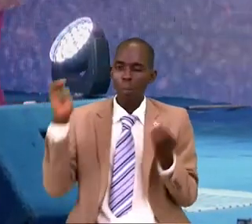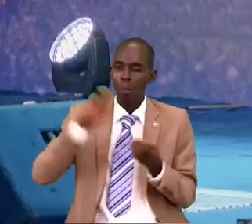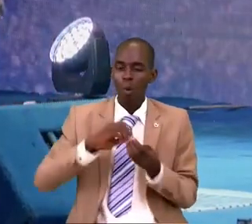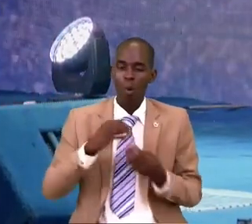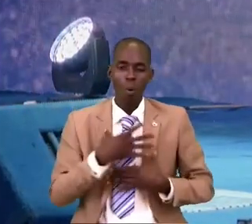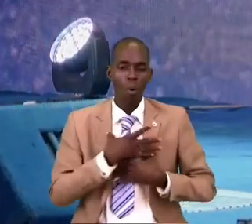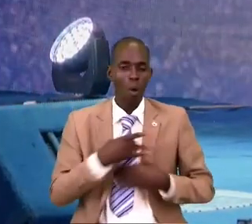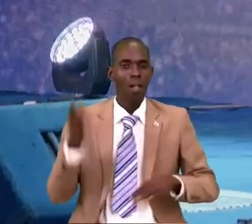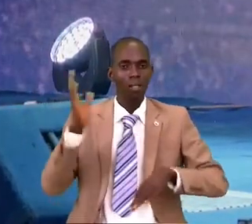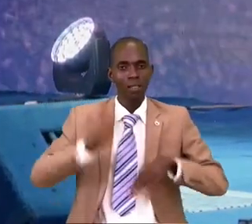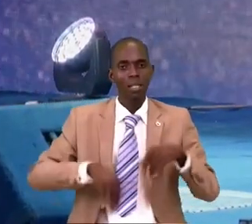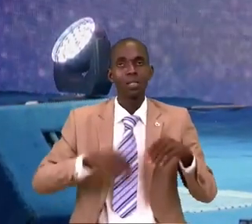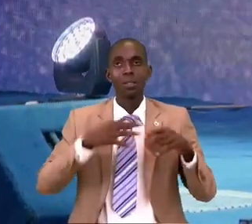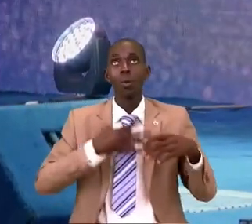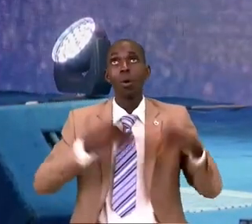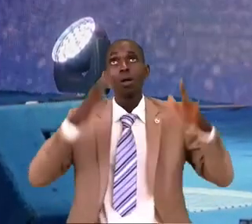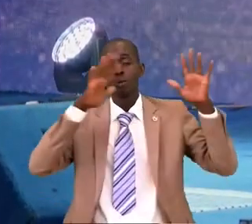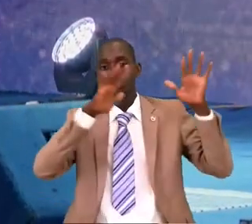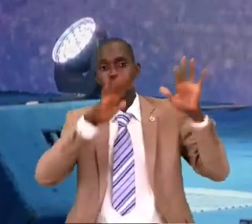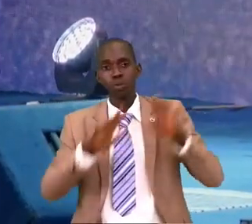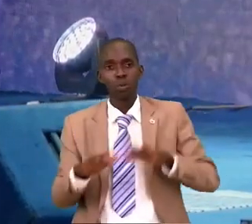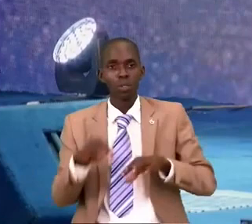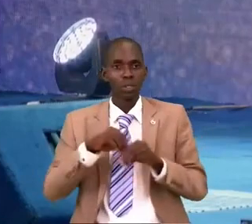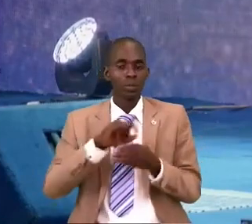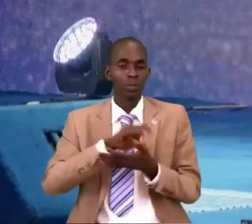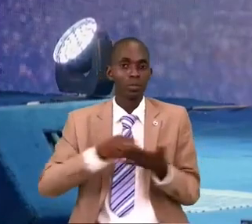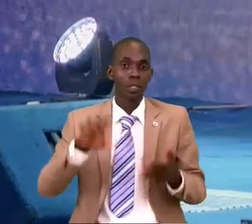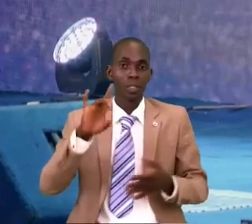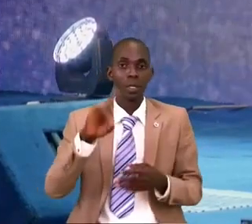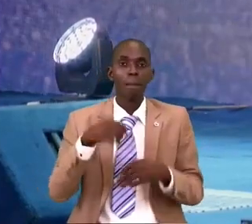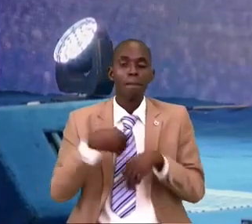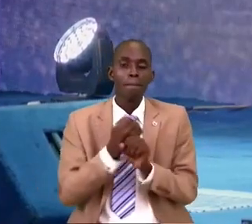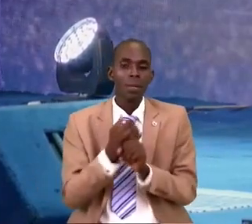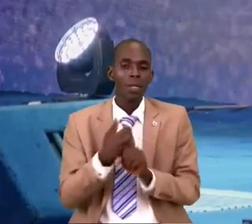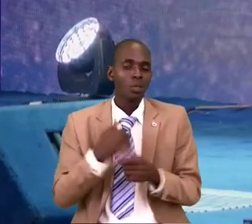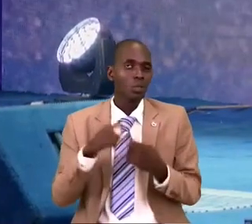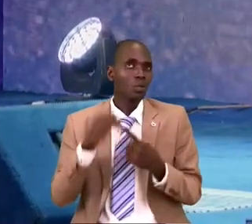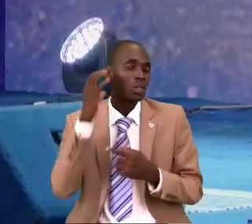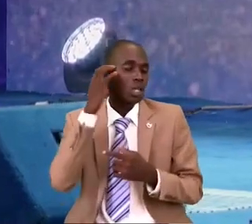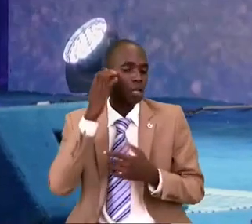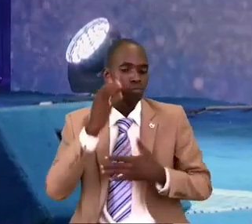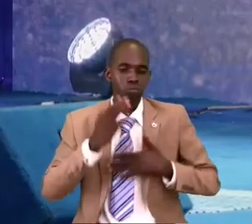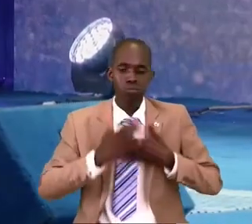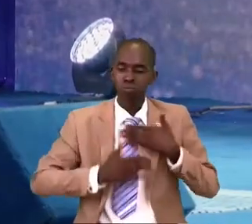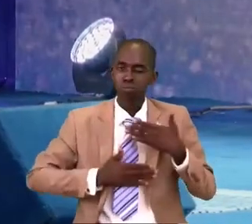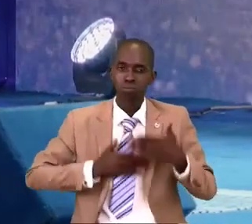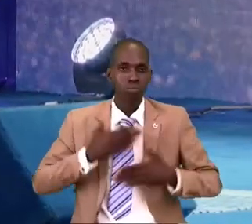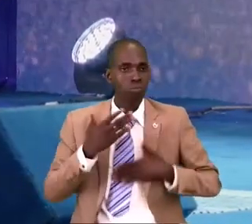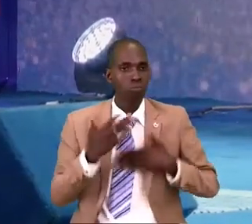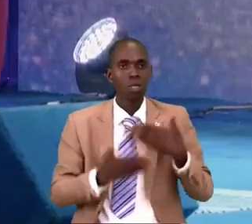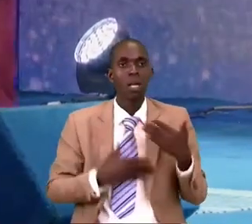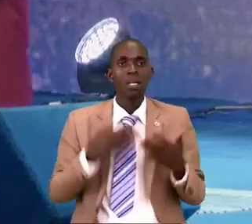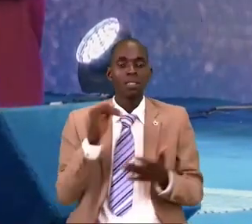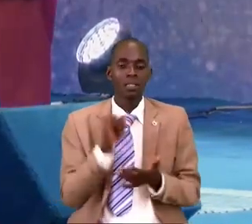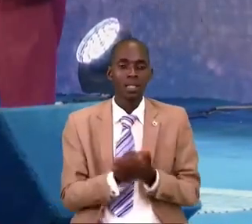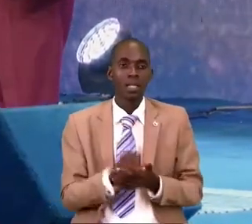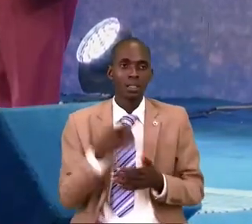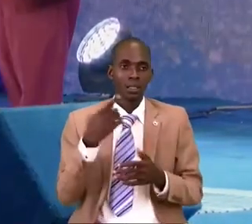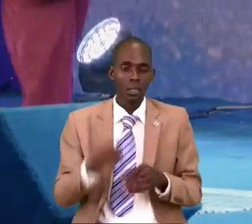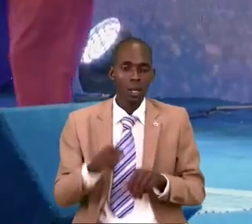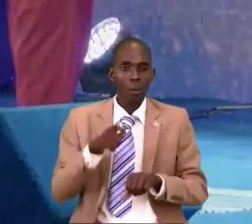gladness, that the bones which thou hast broken may rejoice. Then in verse